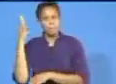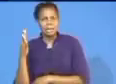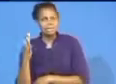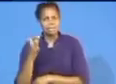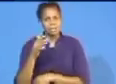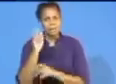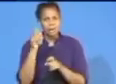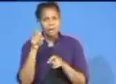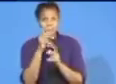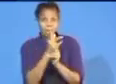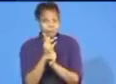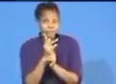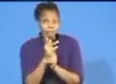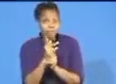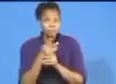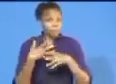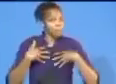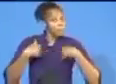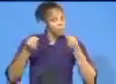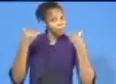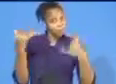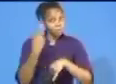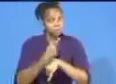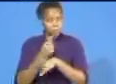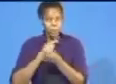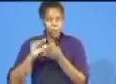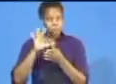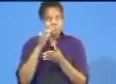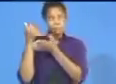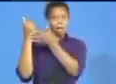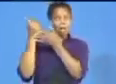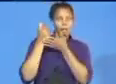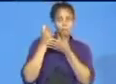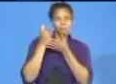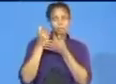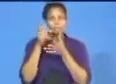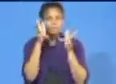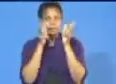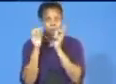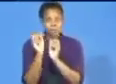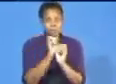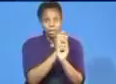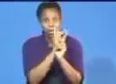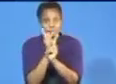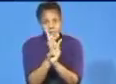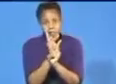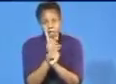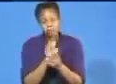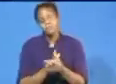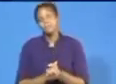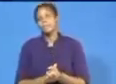listening to me? I'm going to be bold today. Holy Ghost, help the preacher. Listen to me carefully.